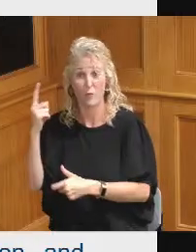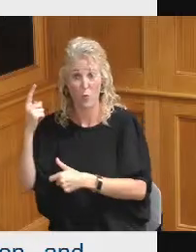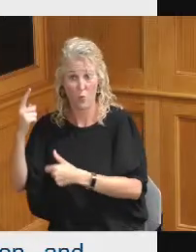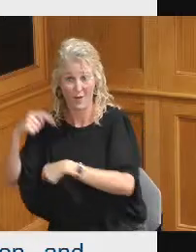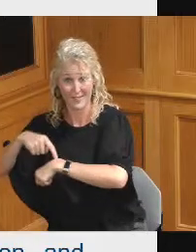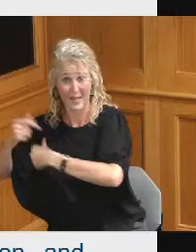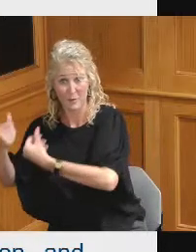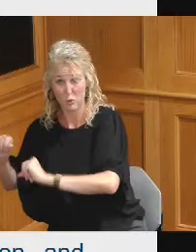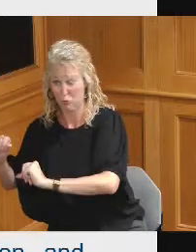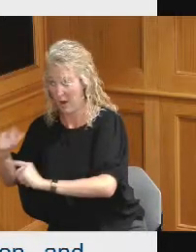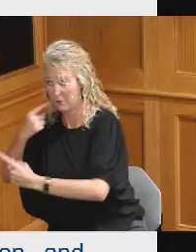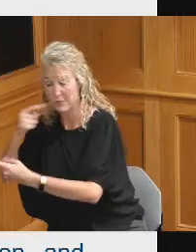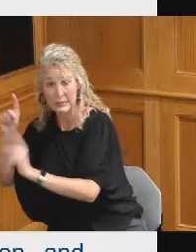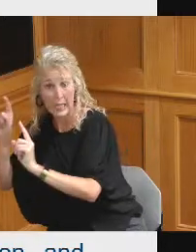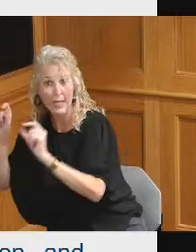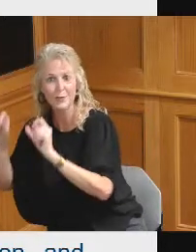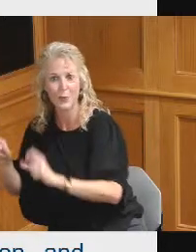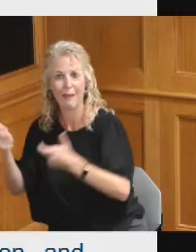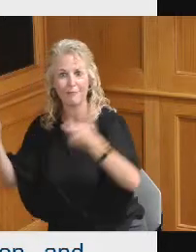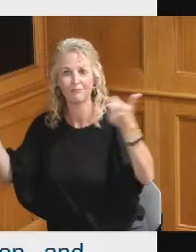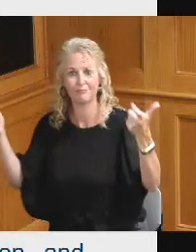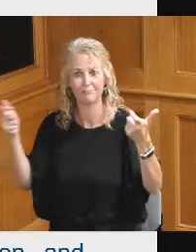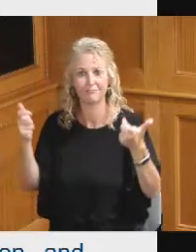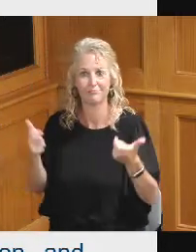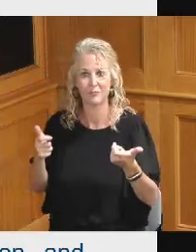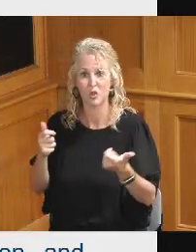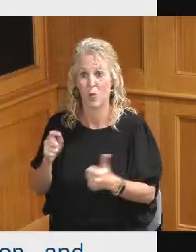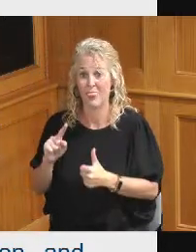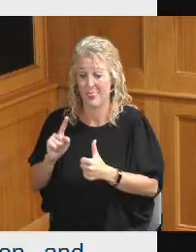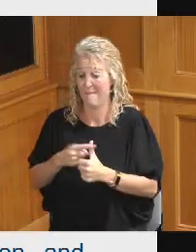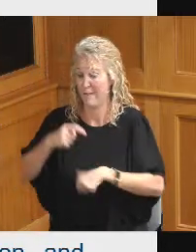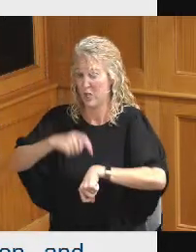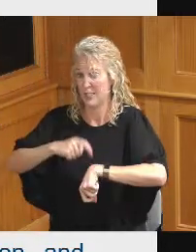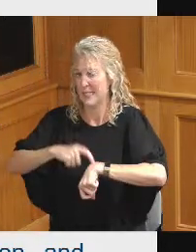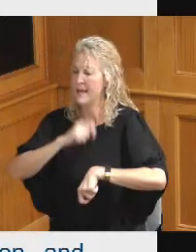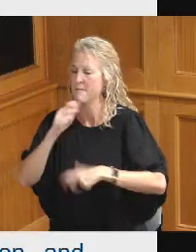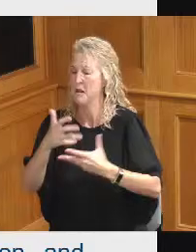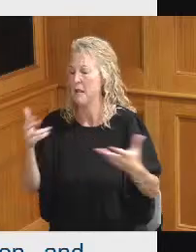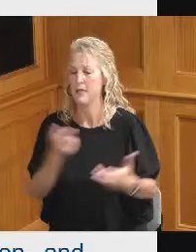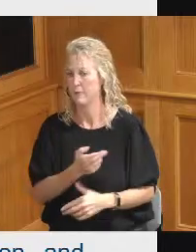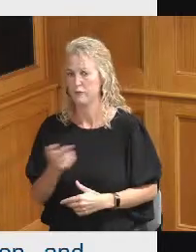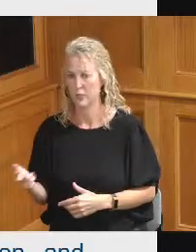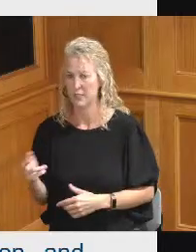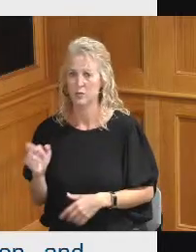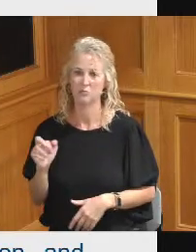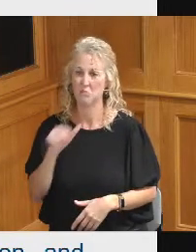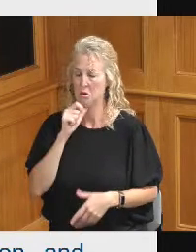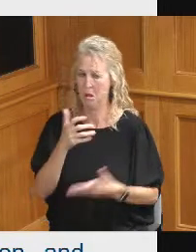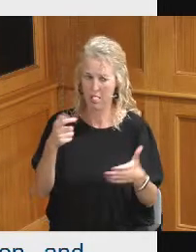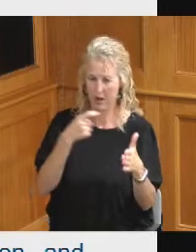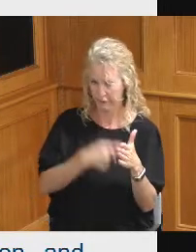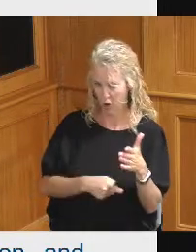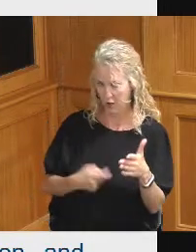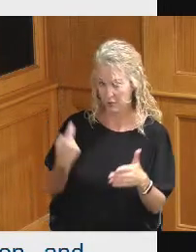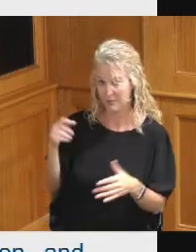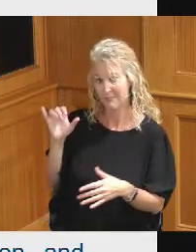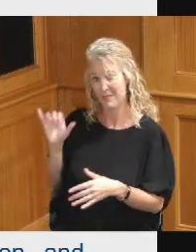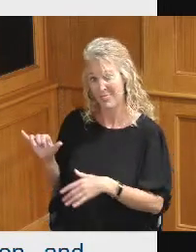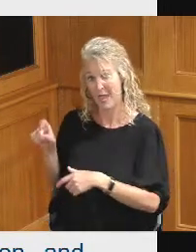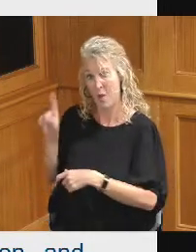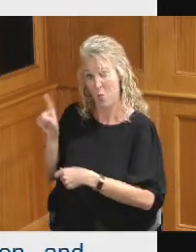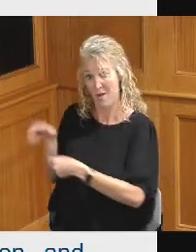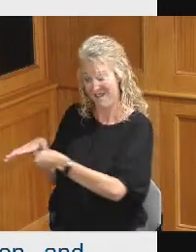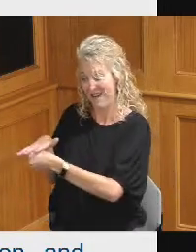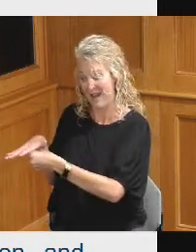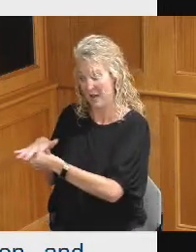up. Initially, this doesn't require a lot of resources from MSD or a lot of cost, but we will learn a lot by doing